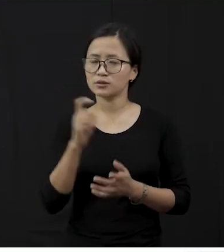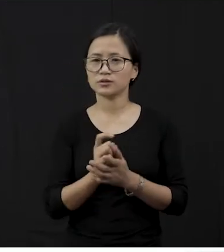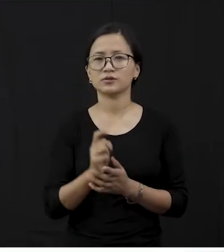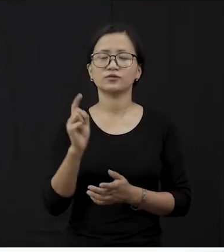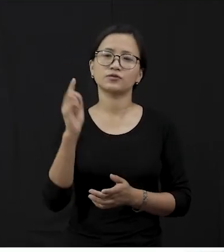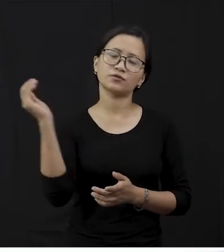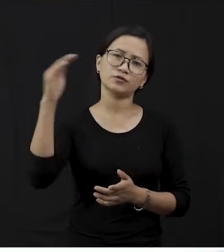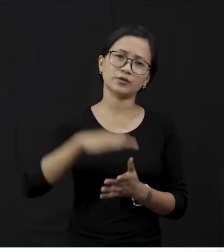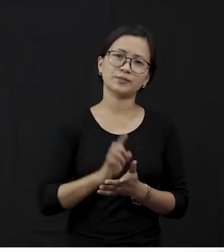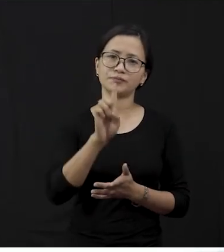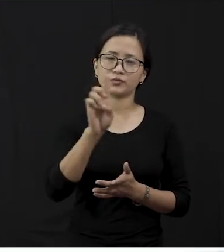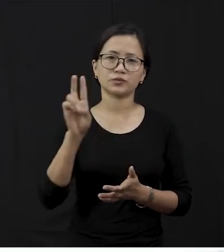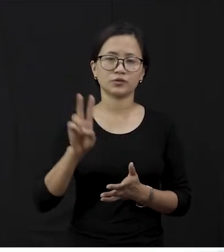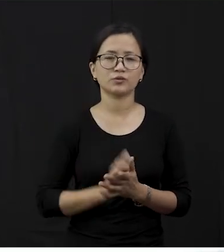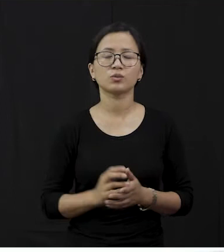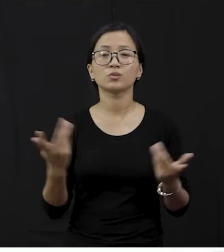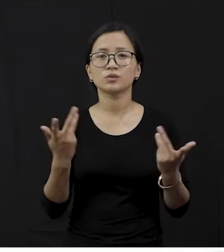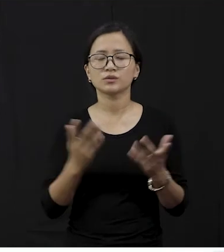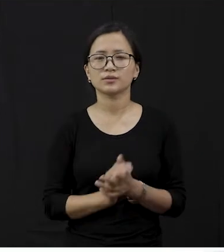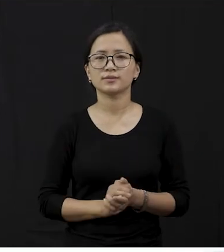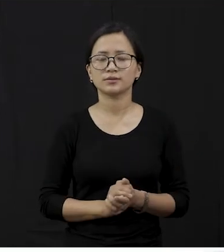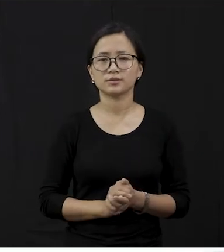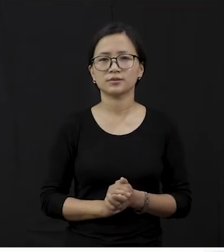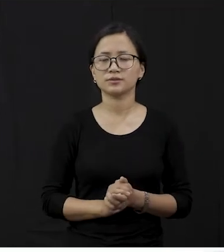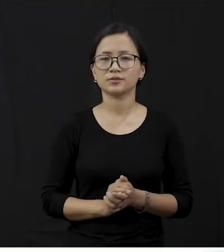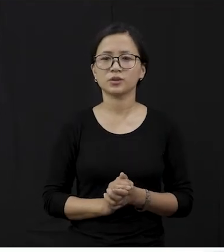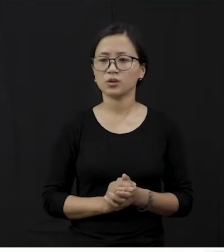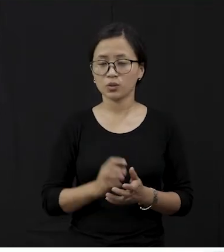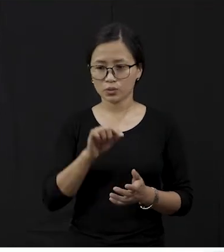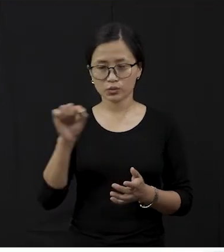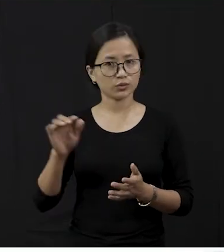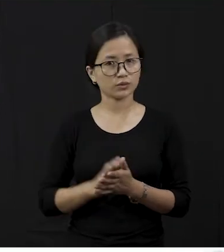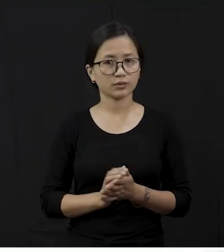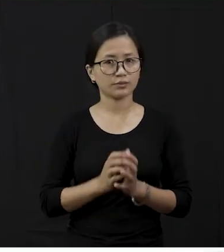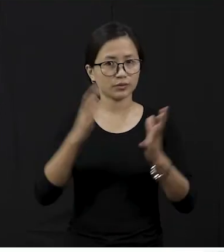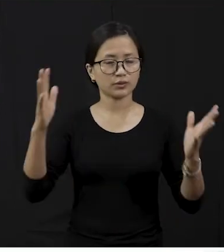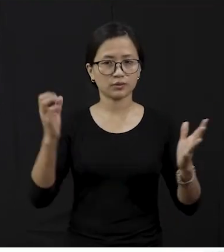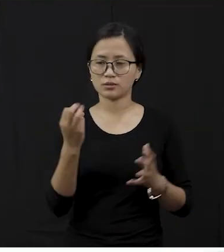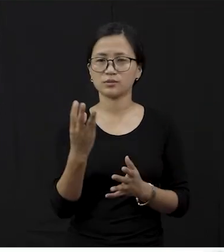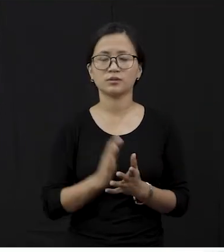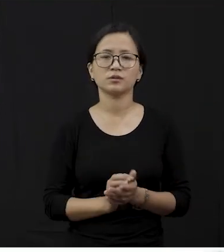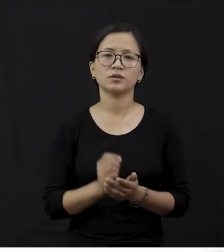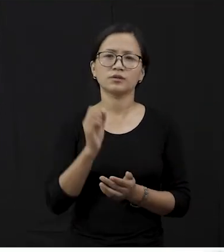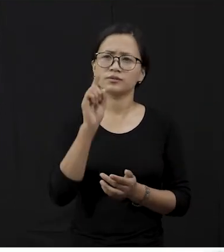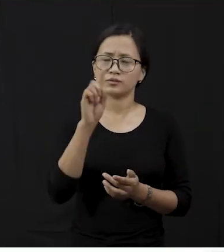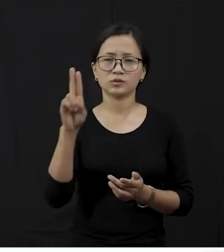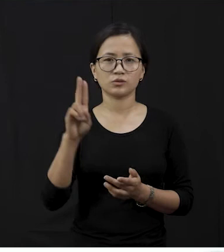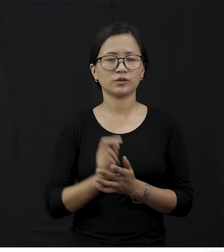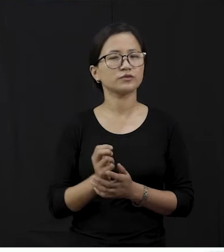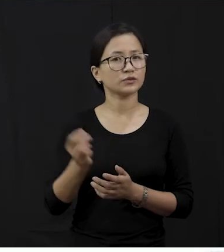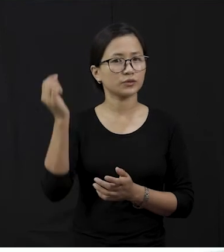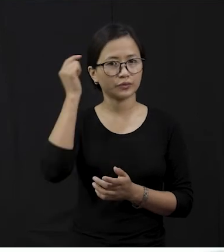12? Which is the bigger number? Yes, 12 is the bigger number. So you first keep the 12 in